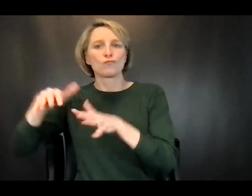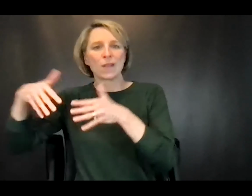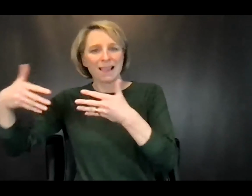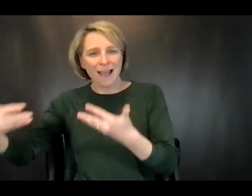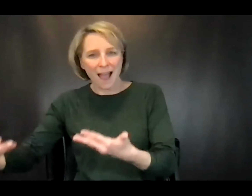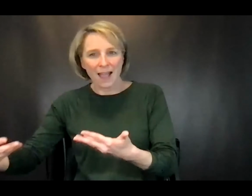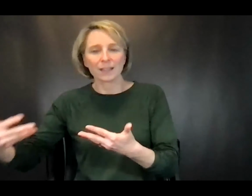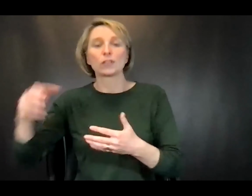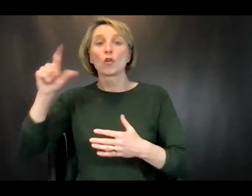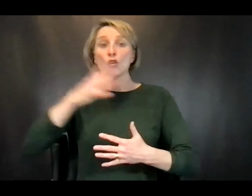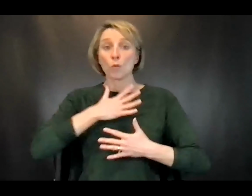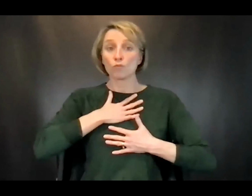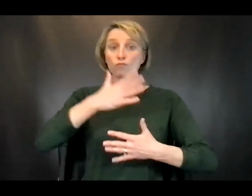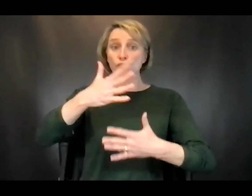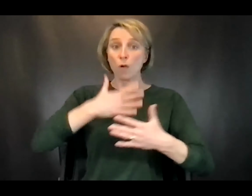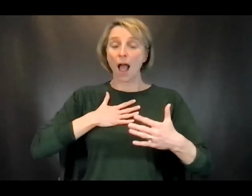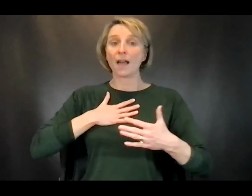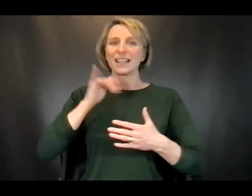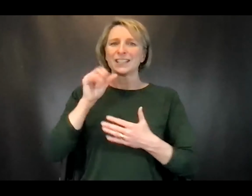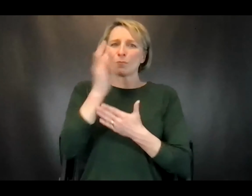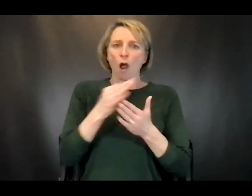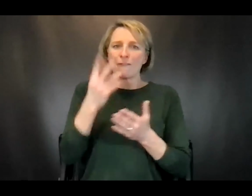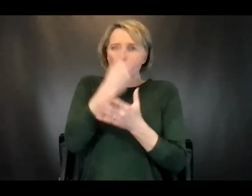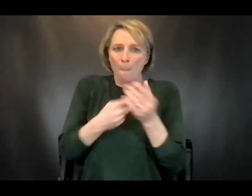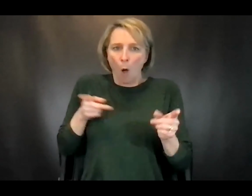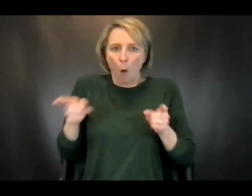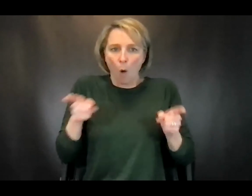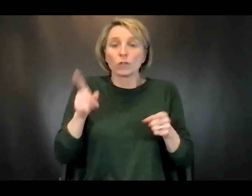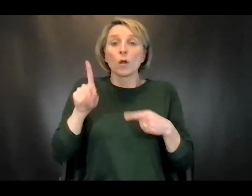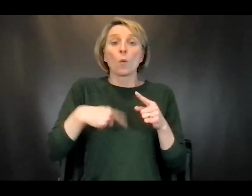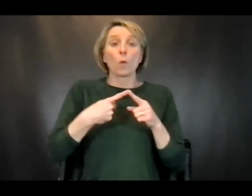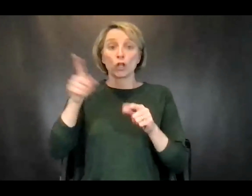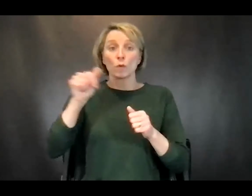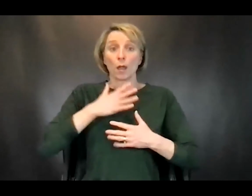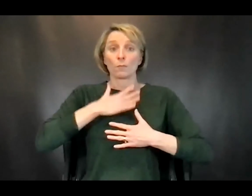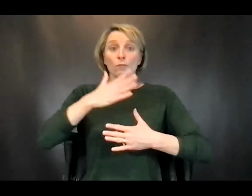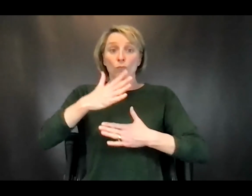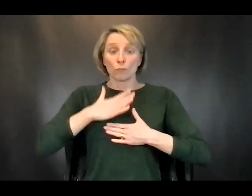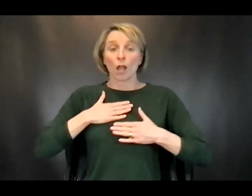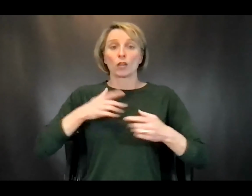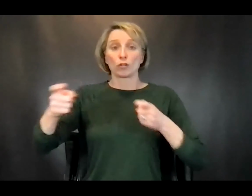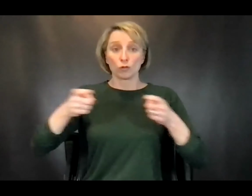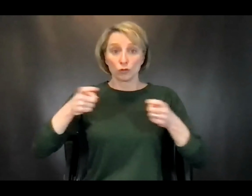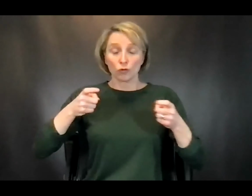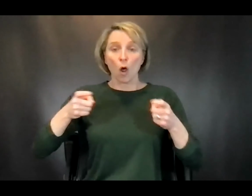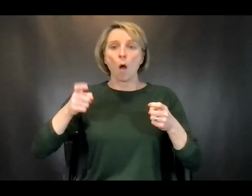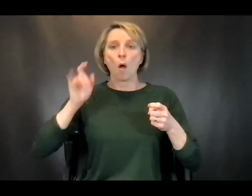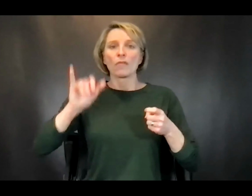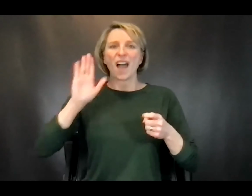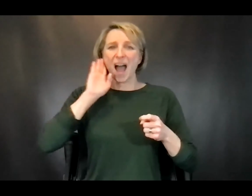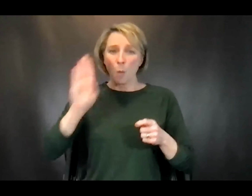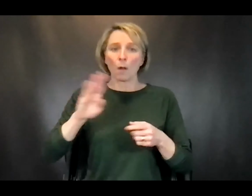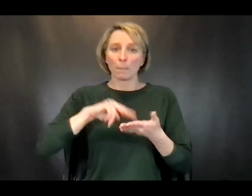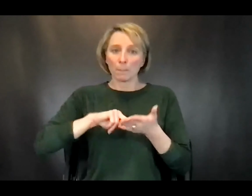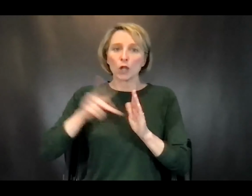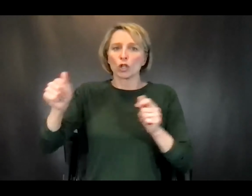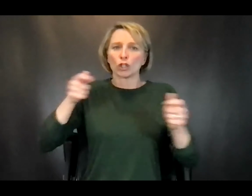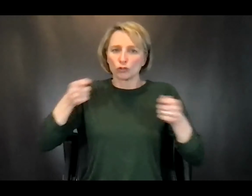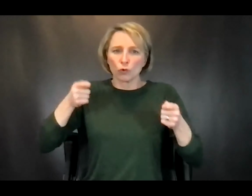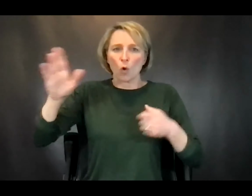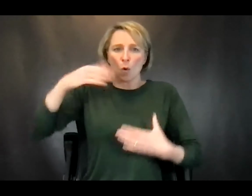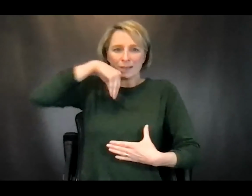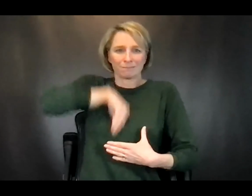practicing regulating our breath really helps us to tone the entire autonomic nervous system. So